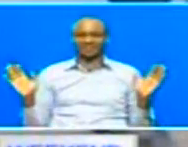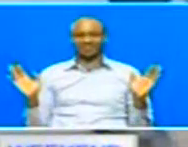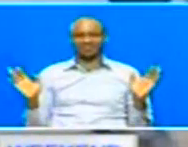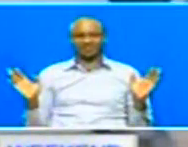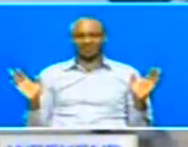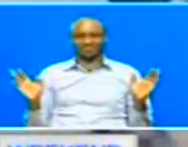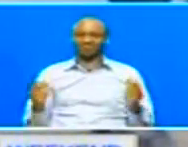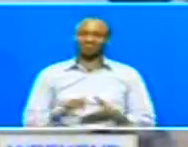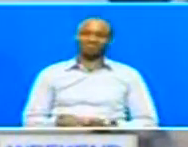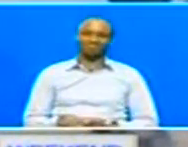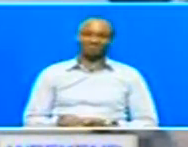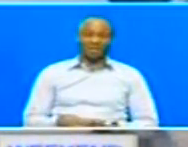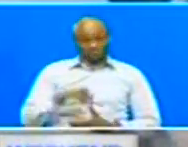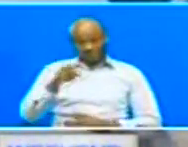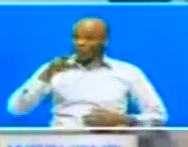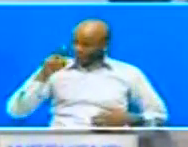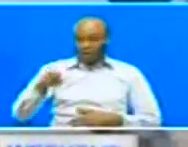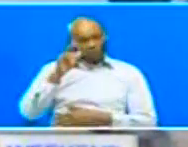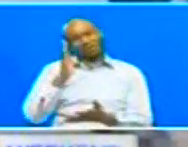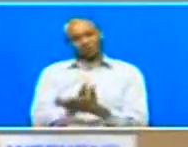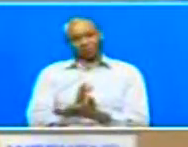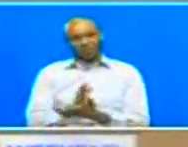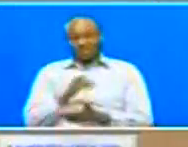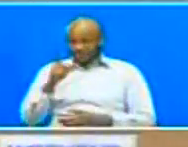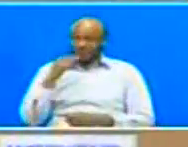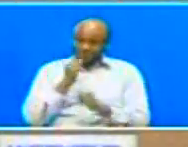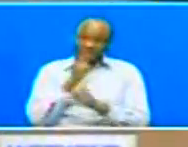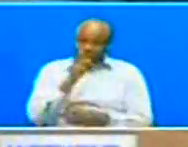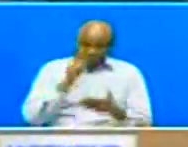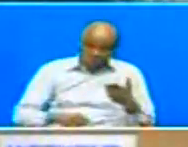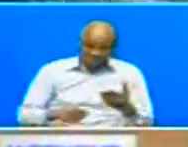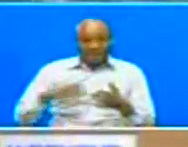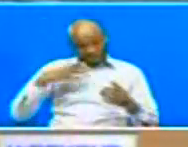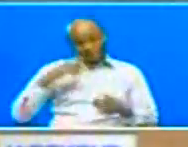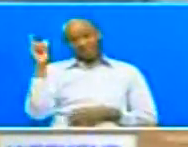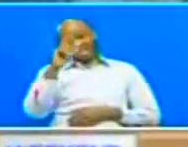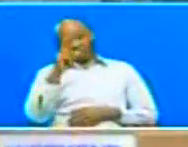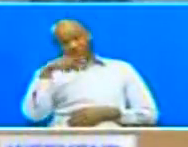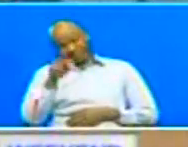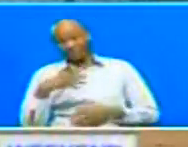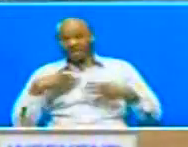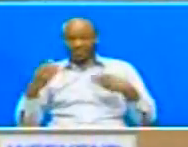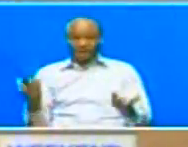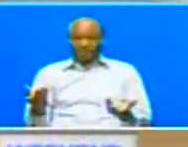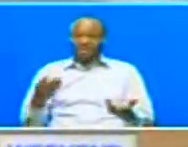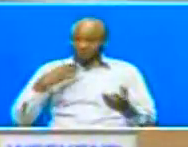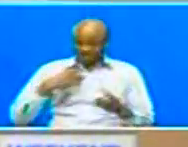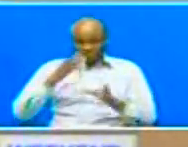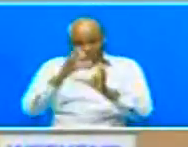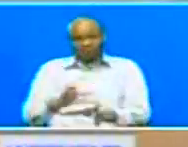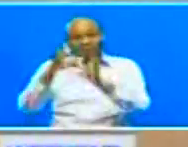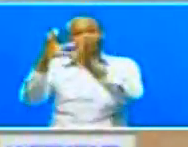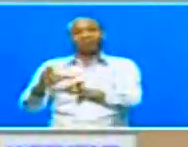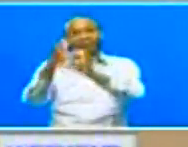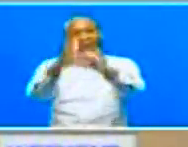advice. Walk. And walk he did. And to make sure that the people in Nairobi became a healthy lot, he put up